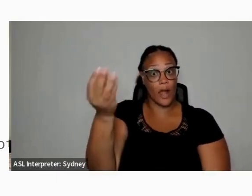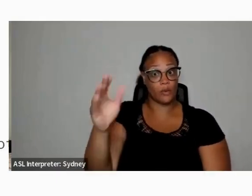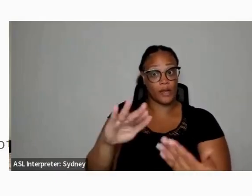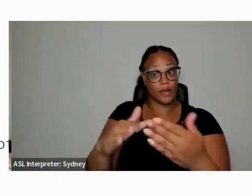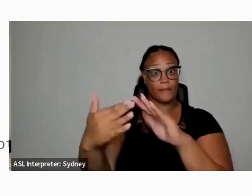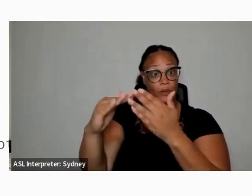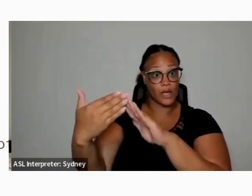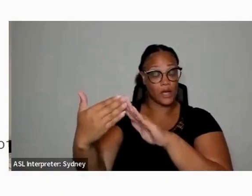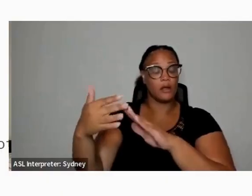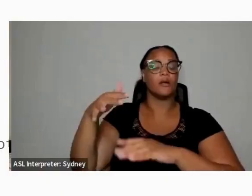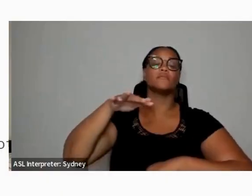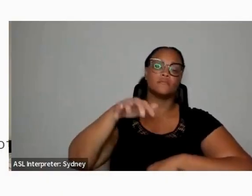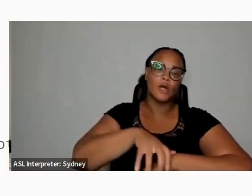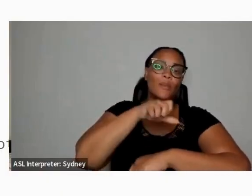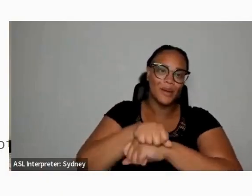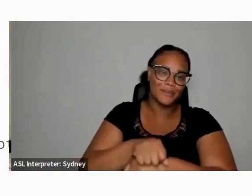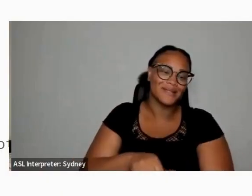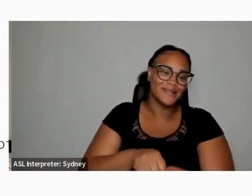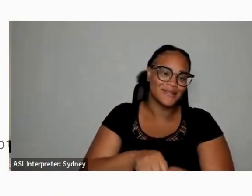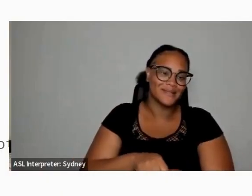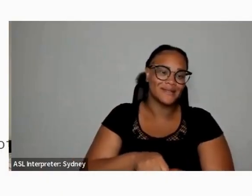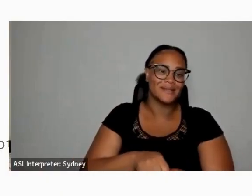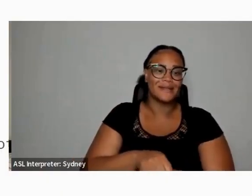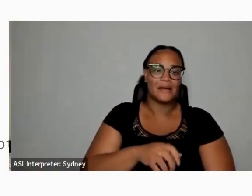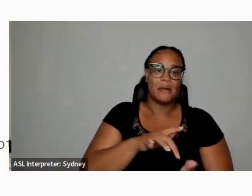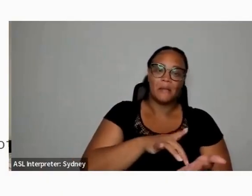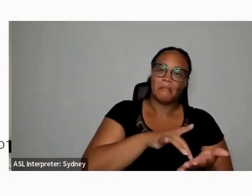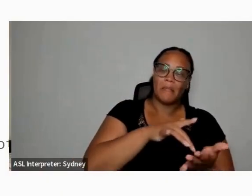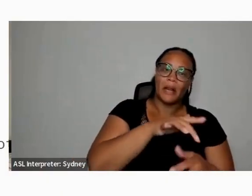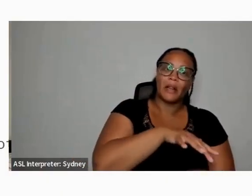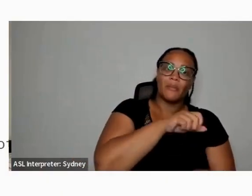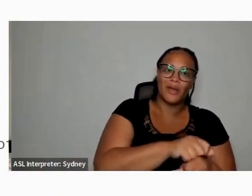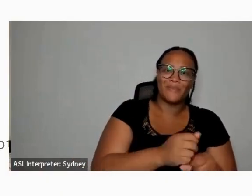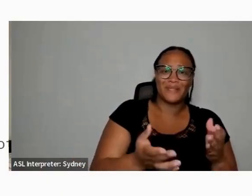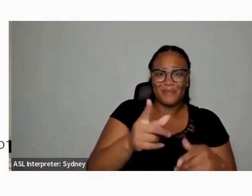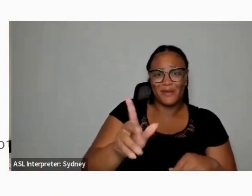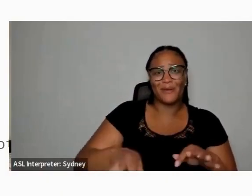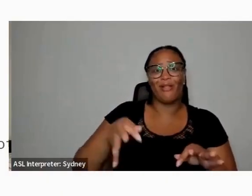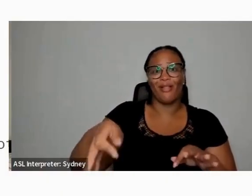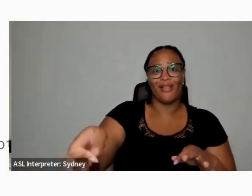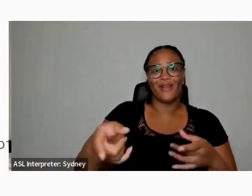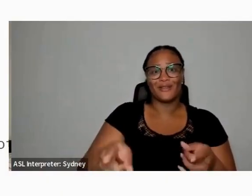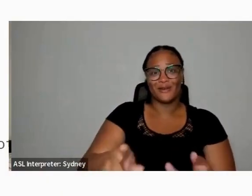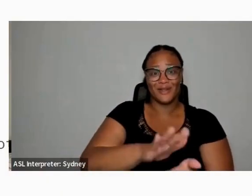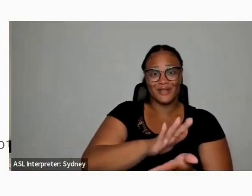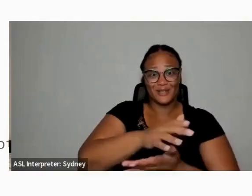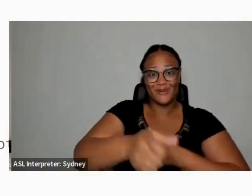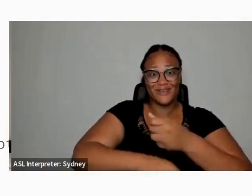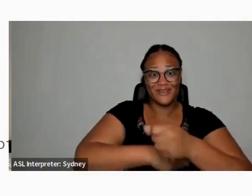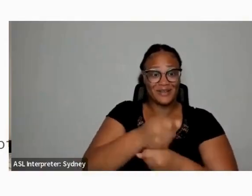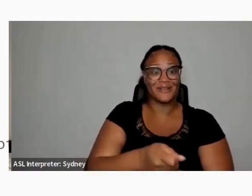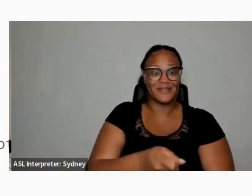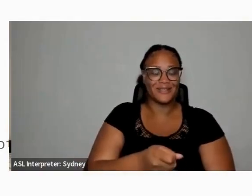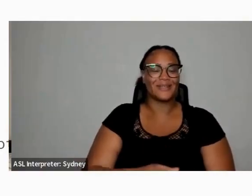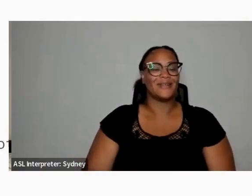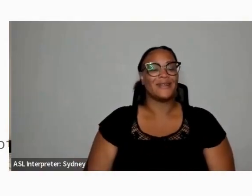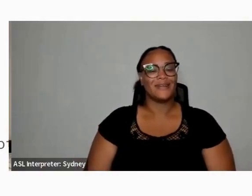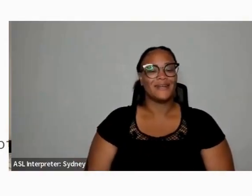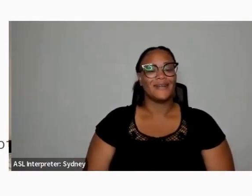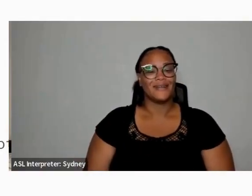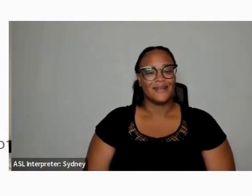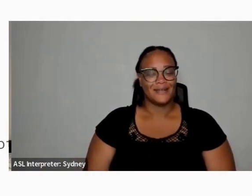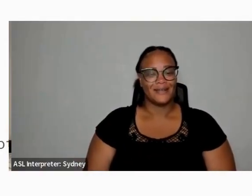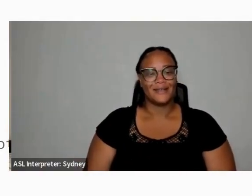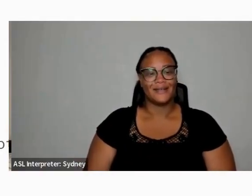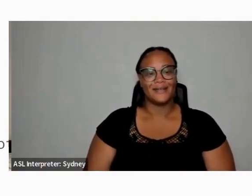time to schedule a lot of those medical appointments that you might have been putting off during the school year. So again, there are some